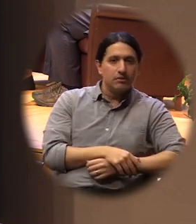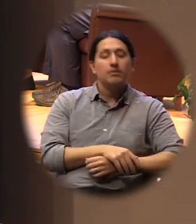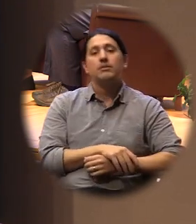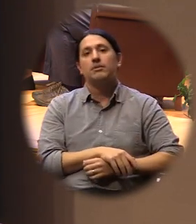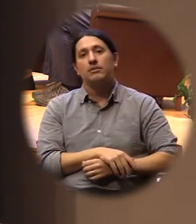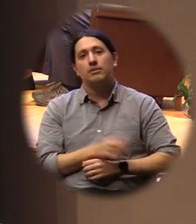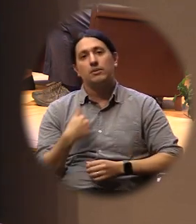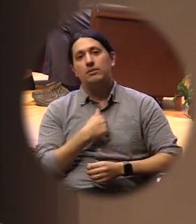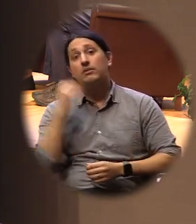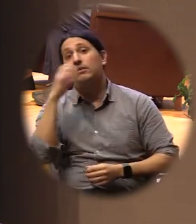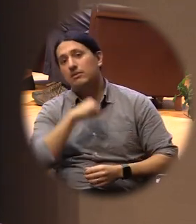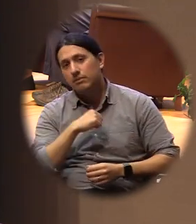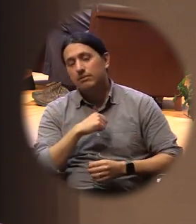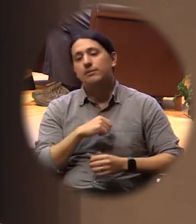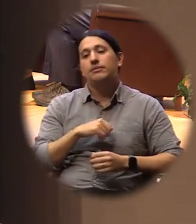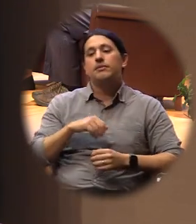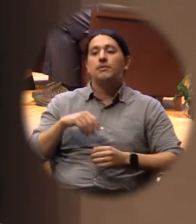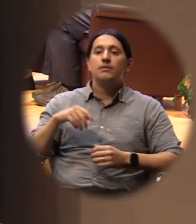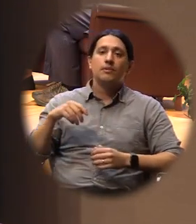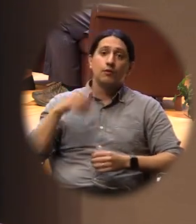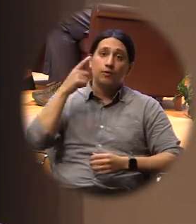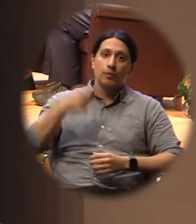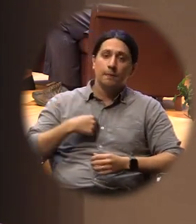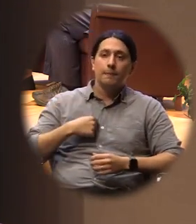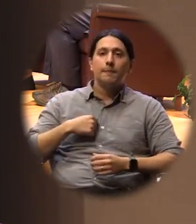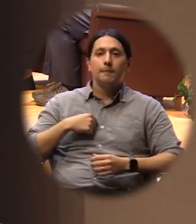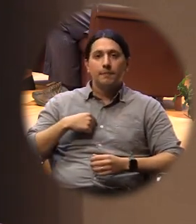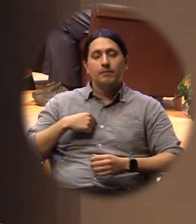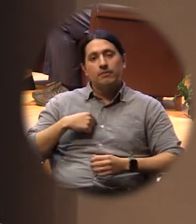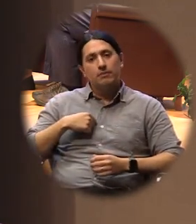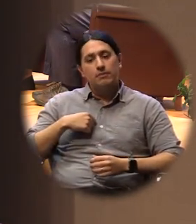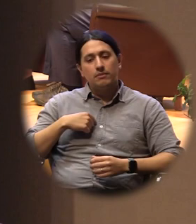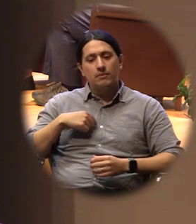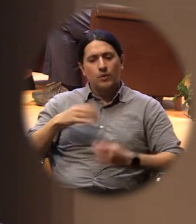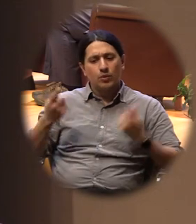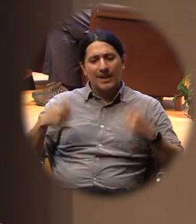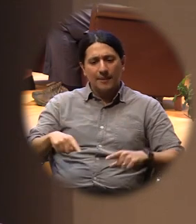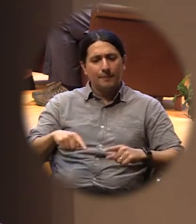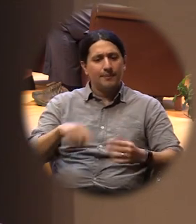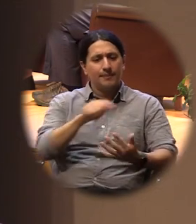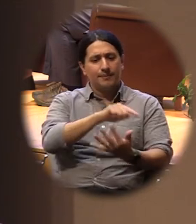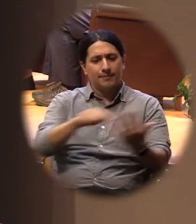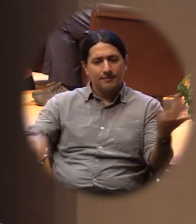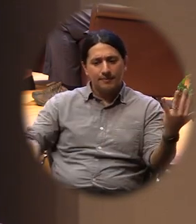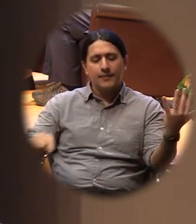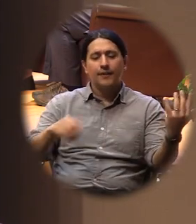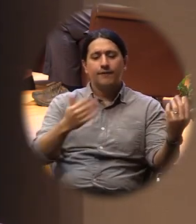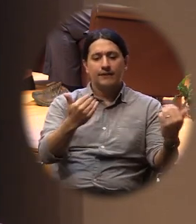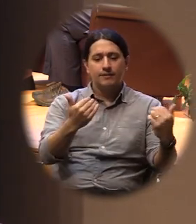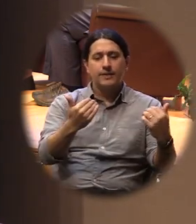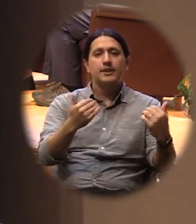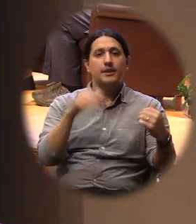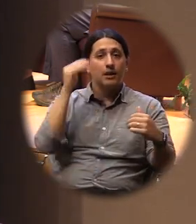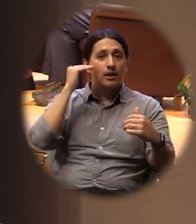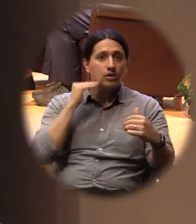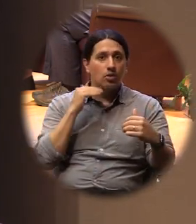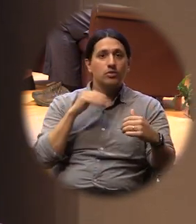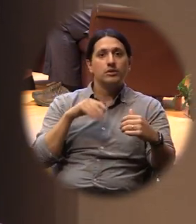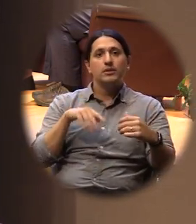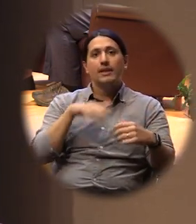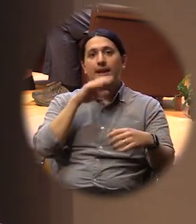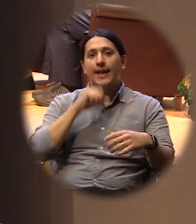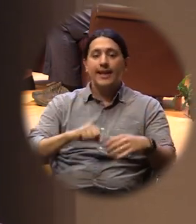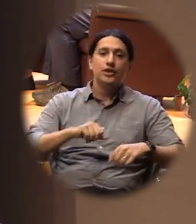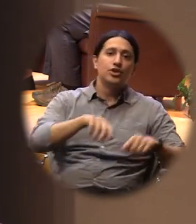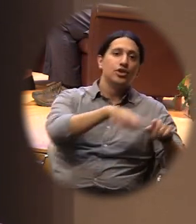in 50 adults age range 18 to 30, I'm like, great, how did those